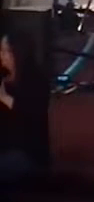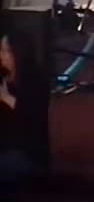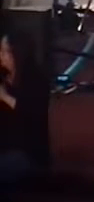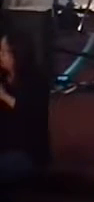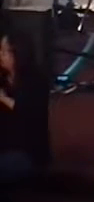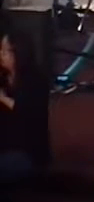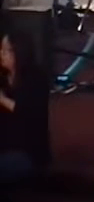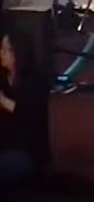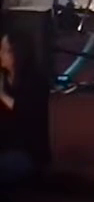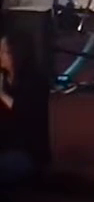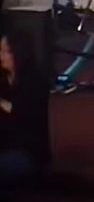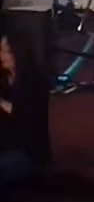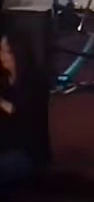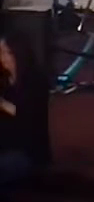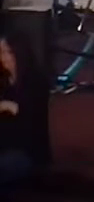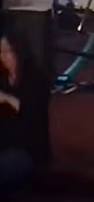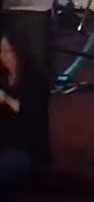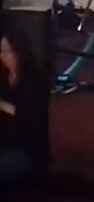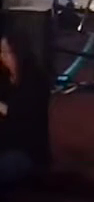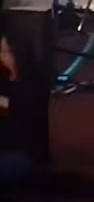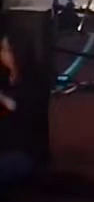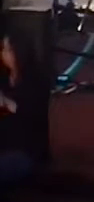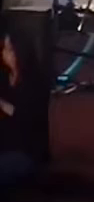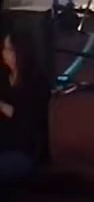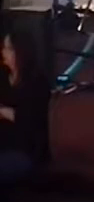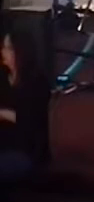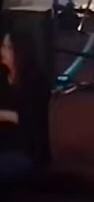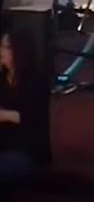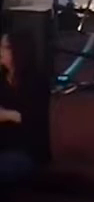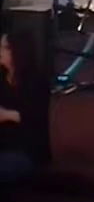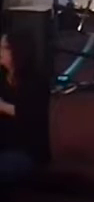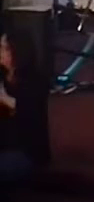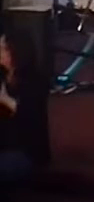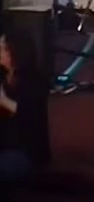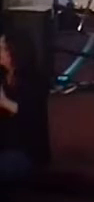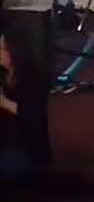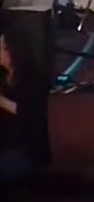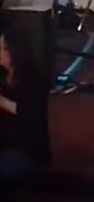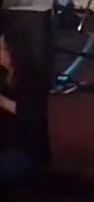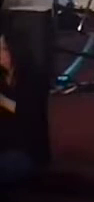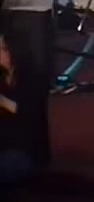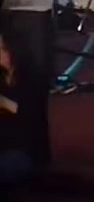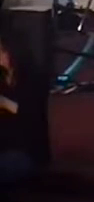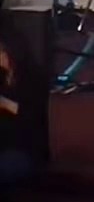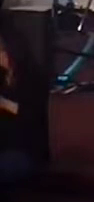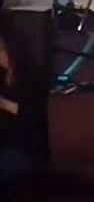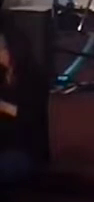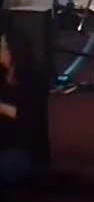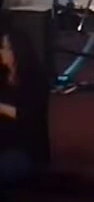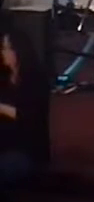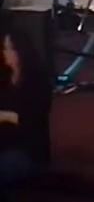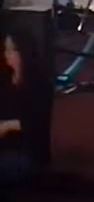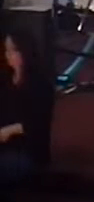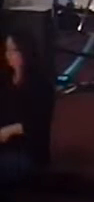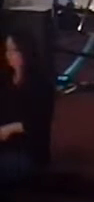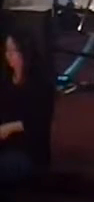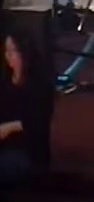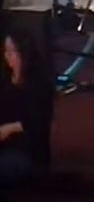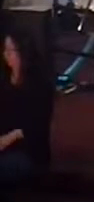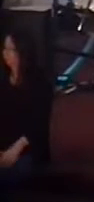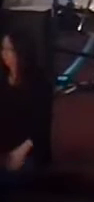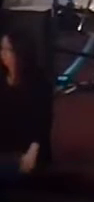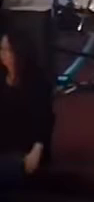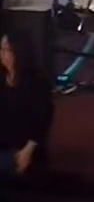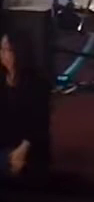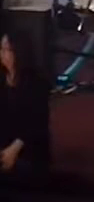us. The Hebrew writer put it like this. In Hebrews chapter 13, verse 7, he says this: remember your leaders who taught you the word of